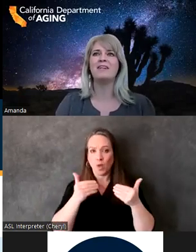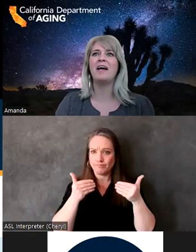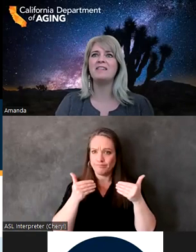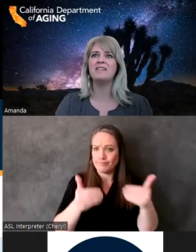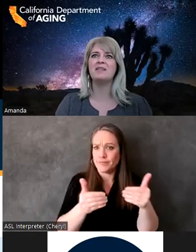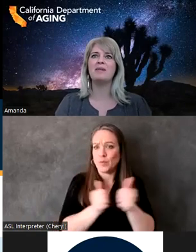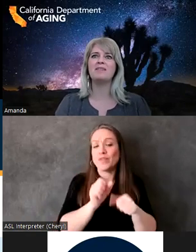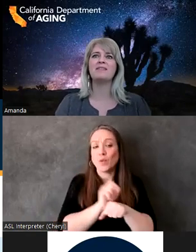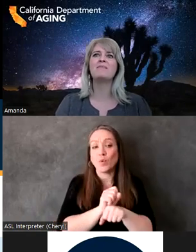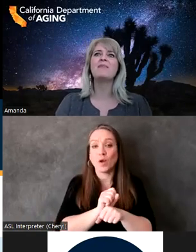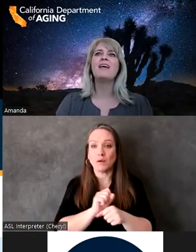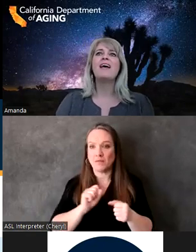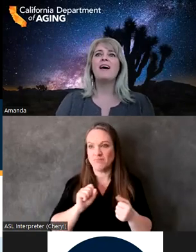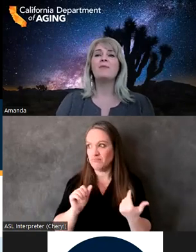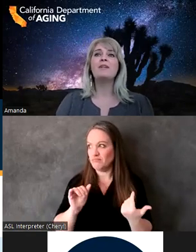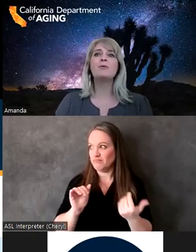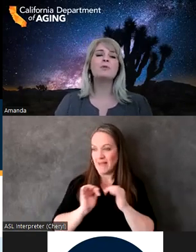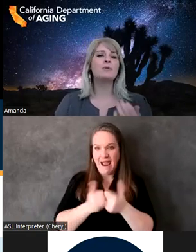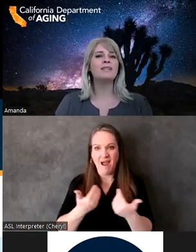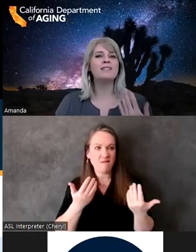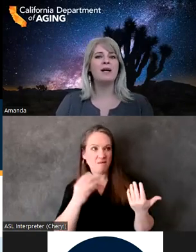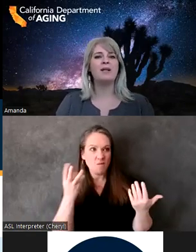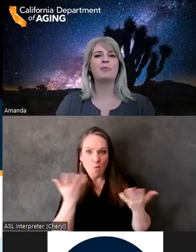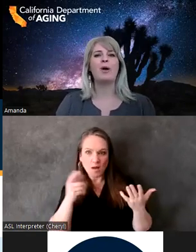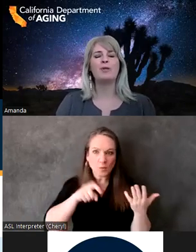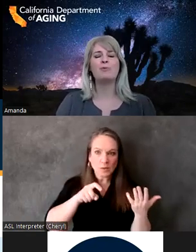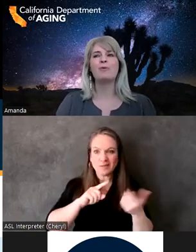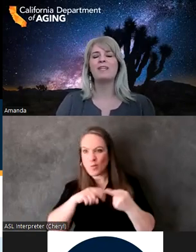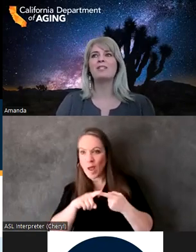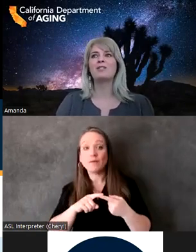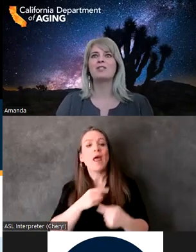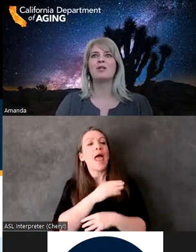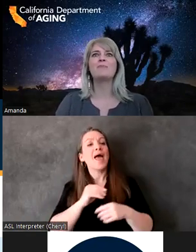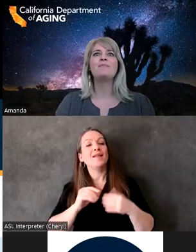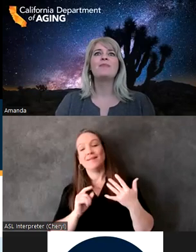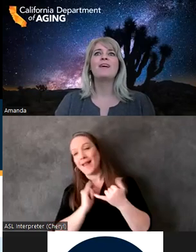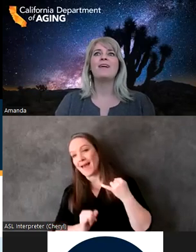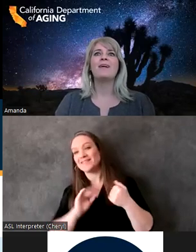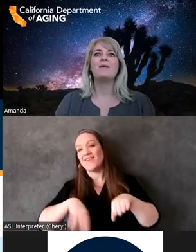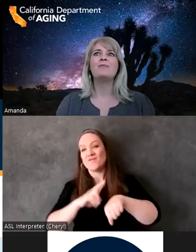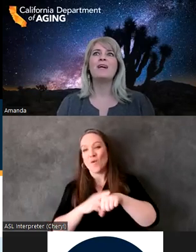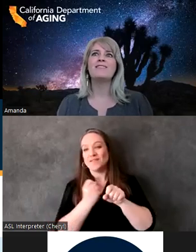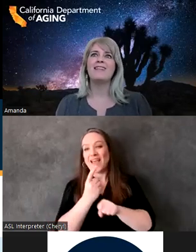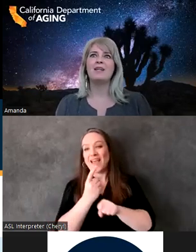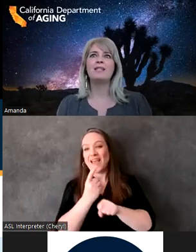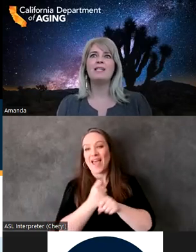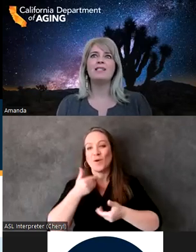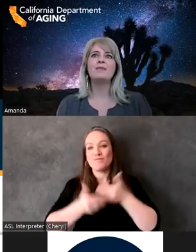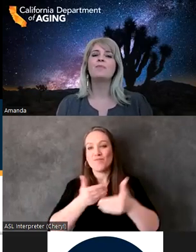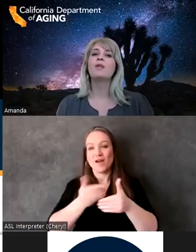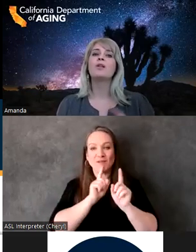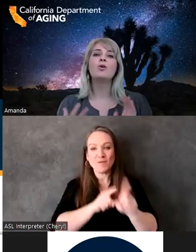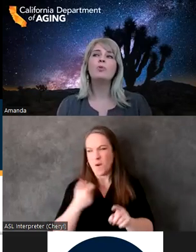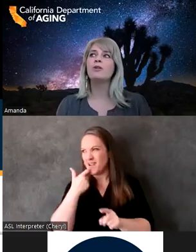meetings on an as-needed basis. And of course, we released that annual progress report that I just shared. Next slide,